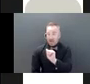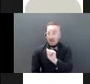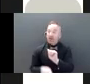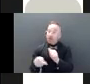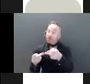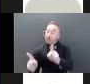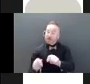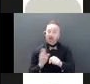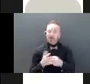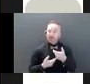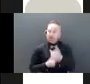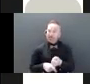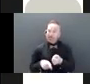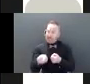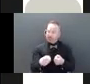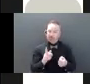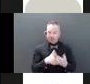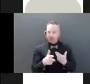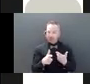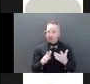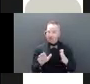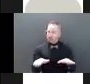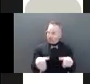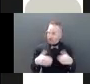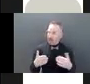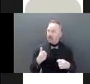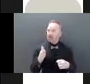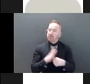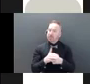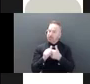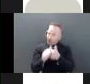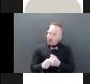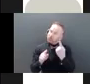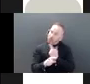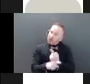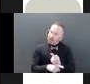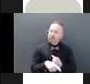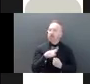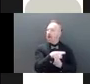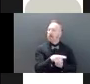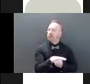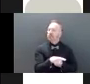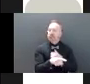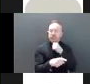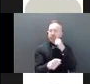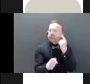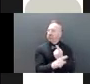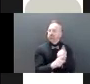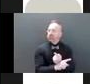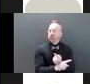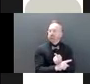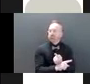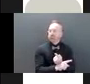your best wishes, and they fail to do so. Taking your finances. And without consent is, you know, that